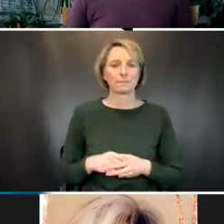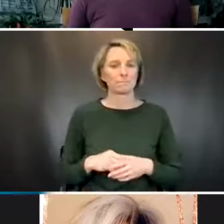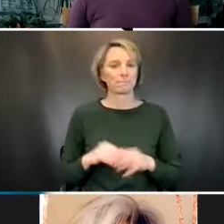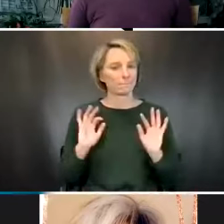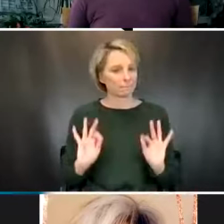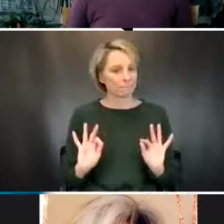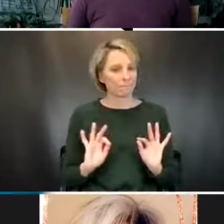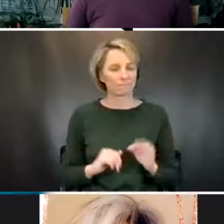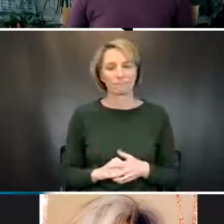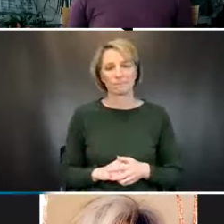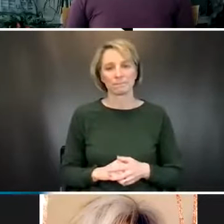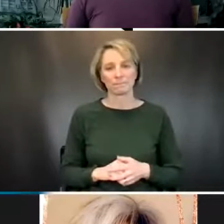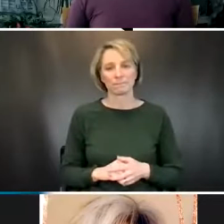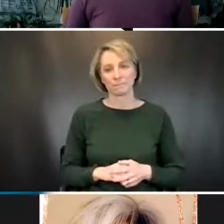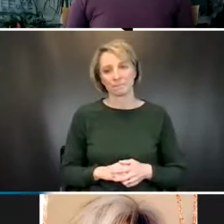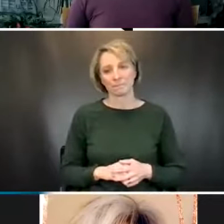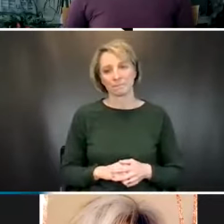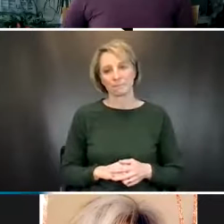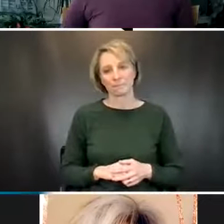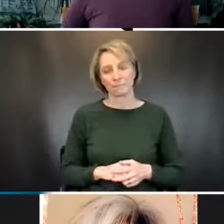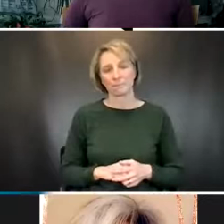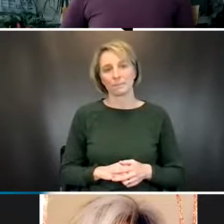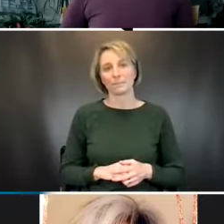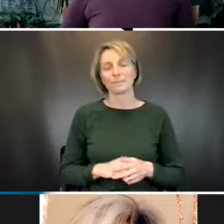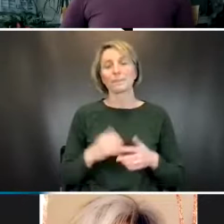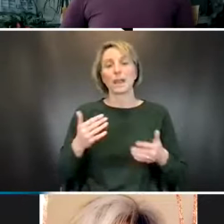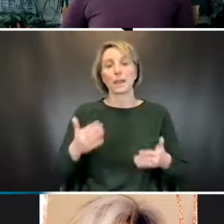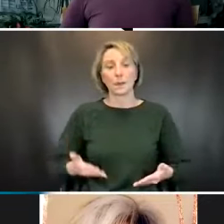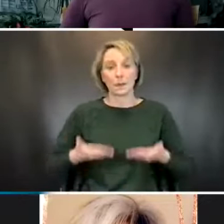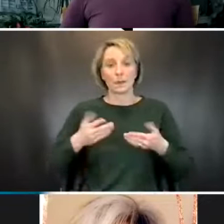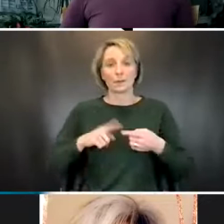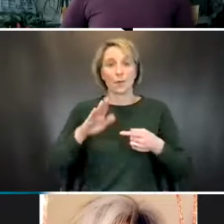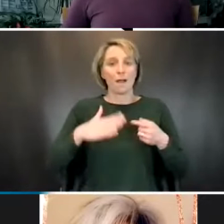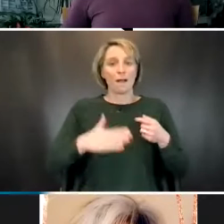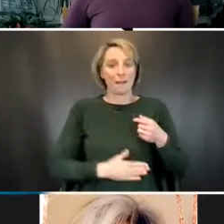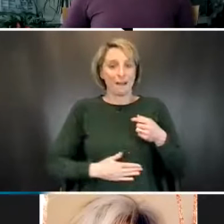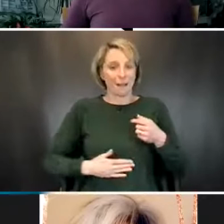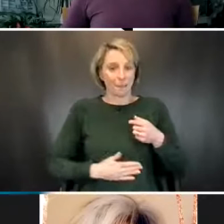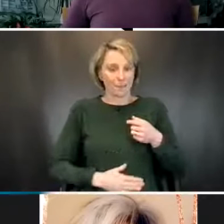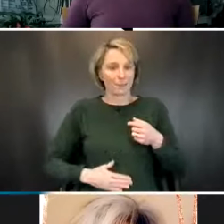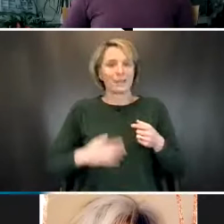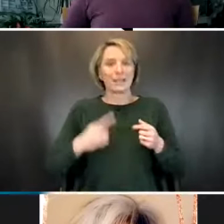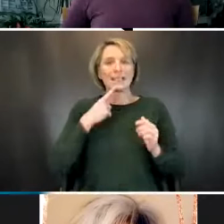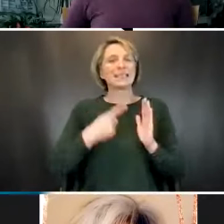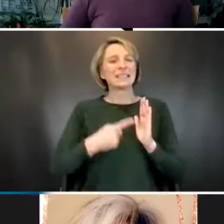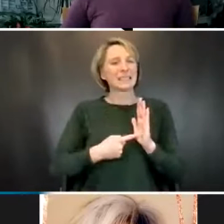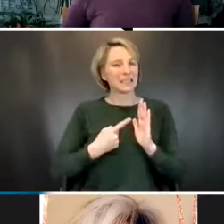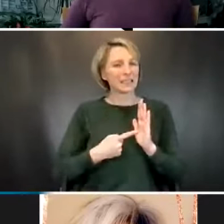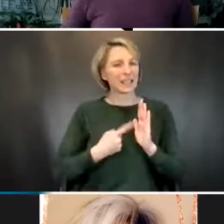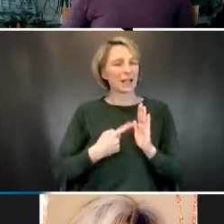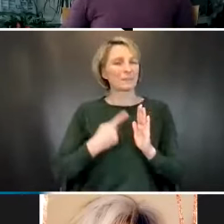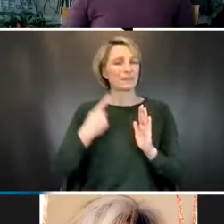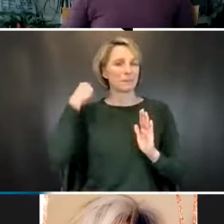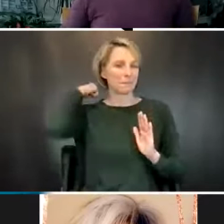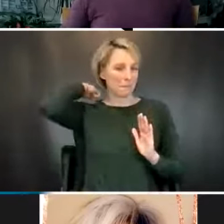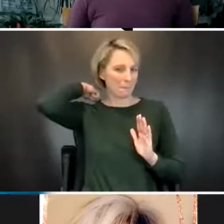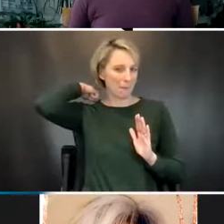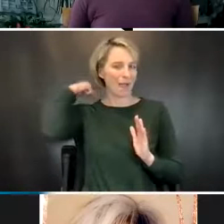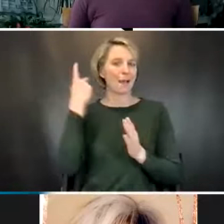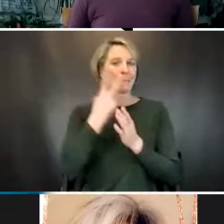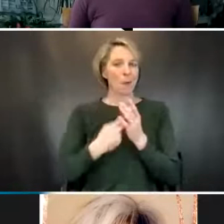Excellent. We'll move into the abdomen, and sometimes the back these both work